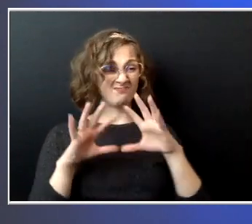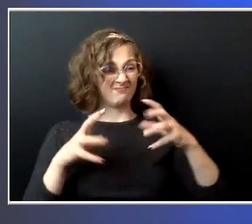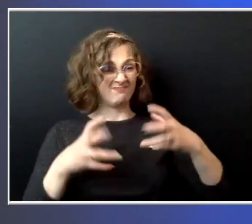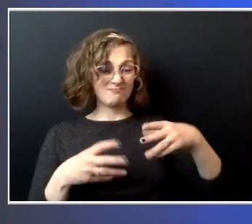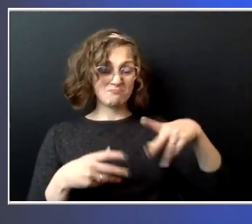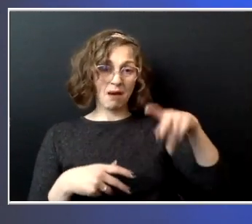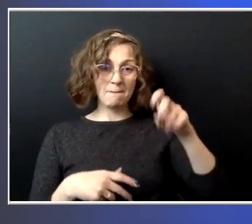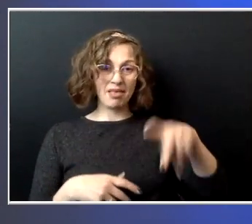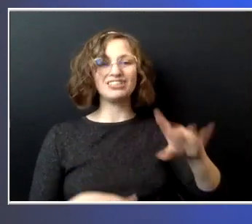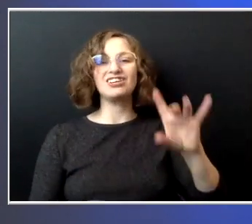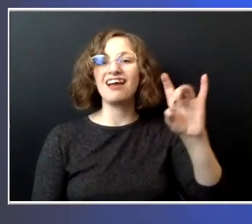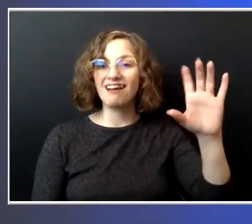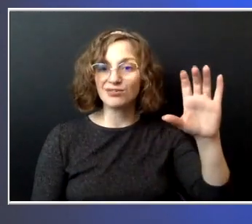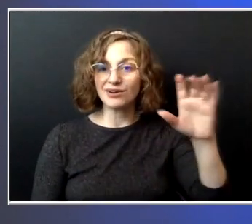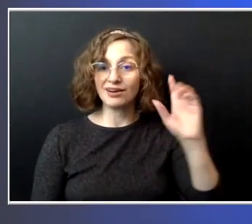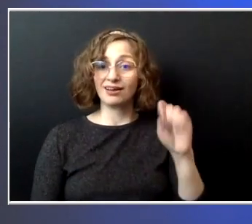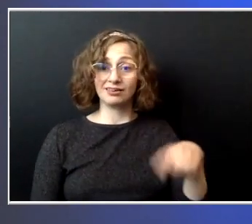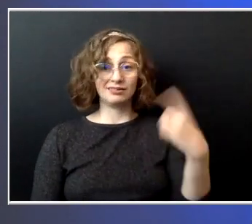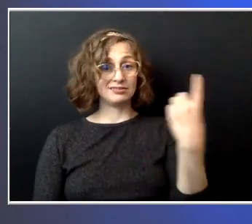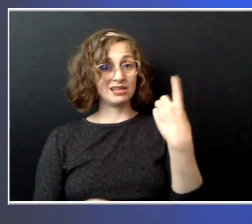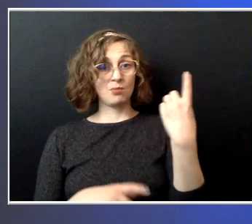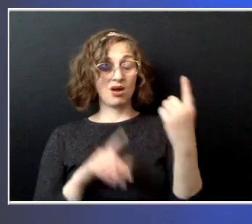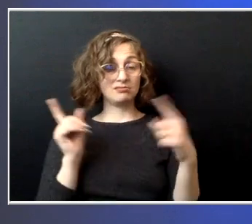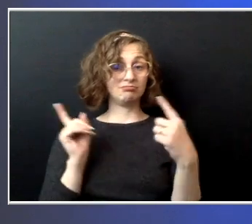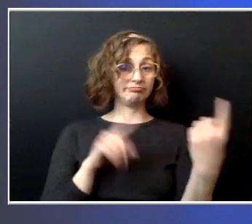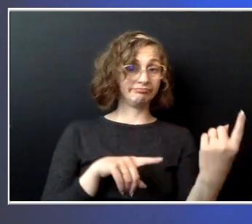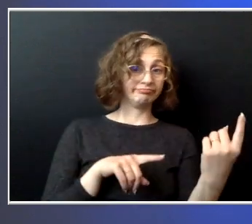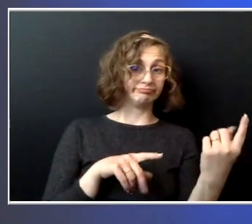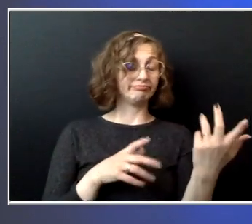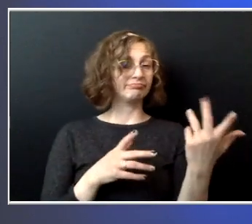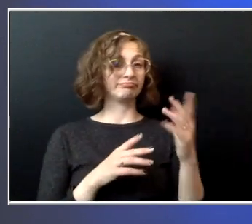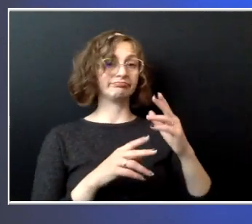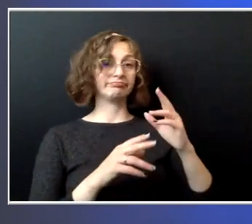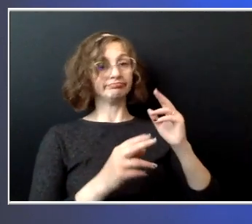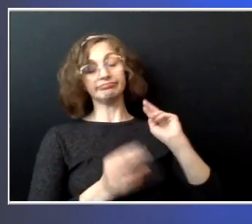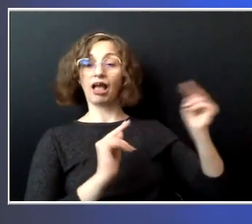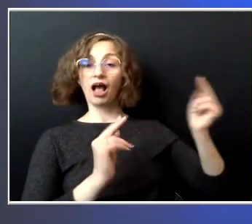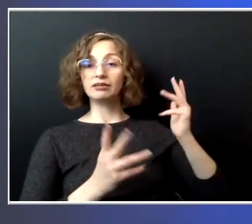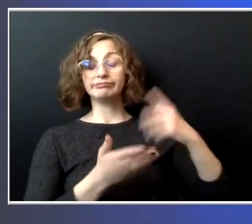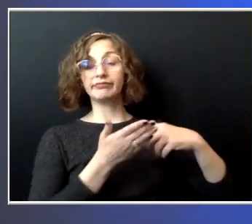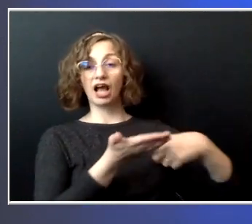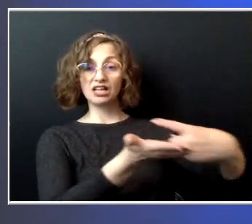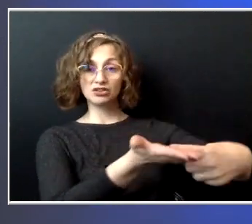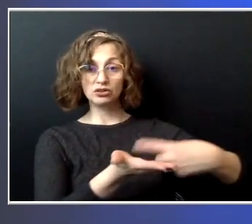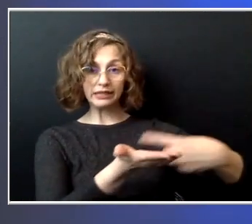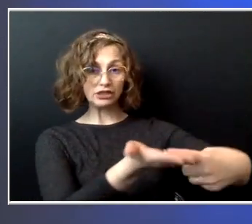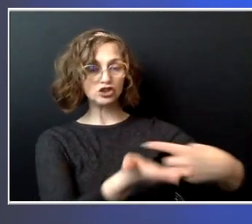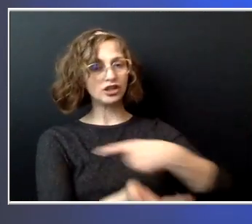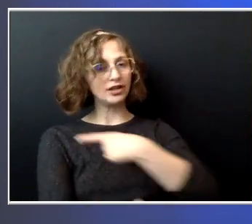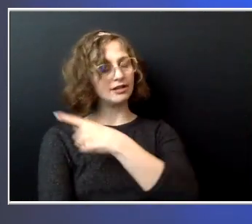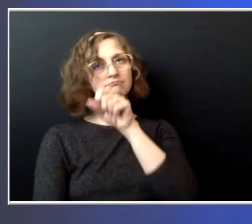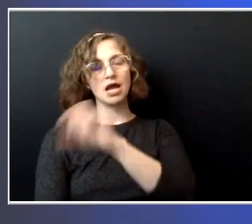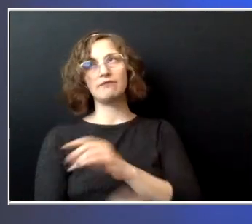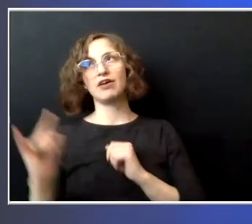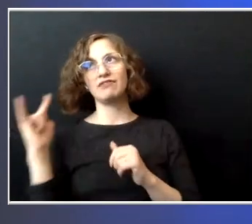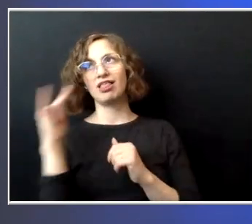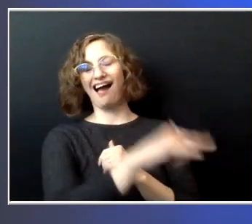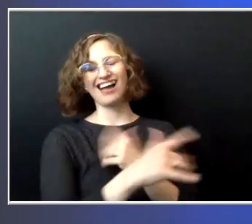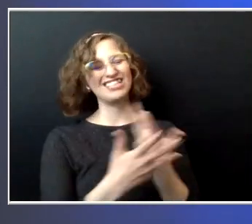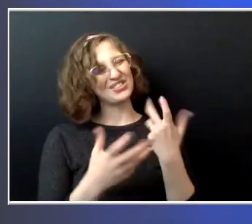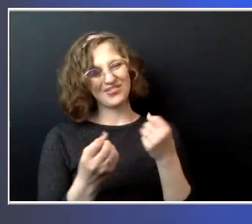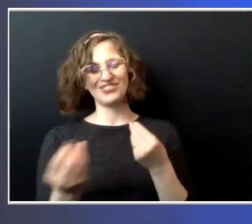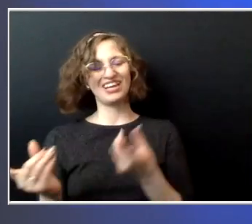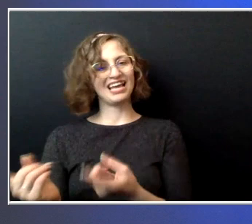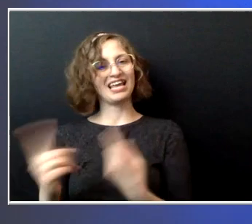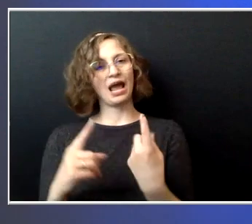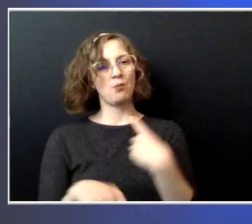consultations, do an outreach clinic, and would you be interested? He loved to fly, so he came out once a month. We did an outreach clinic and gave resources to our local hospital,